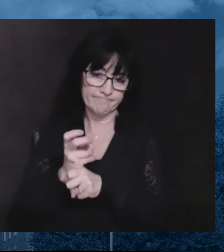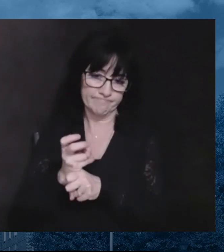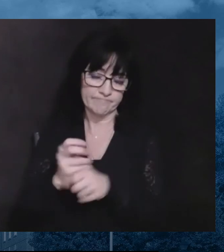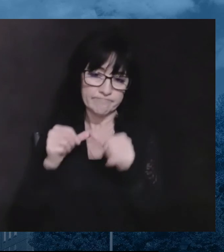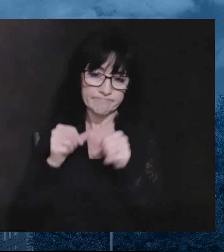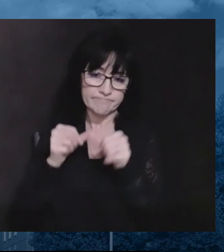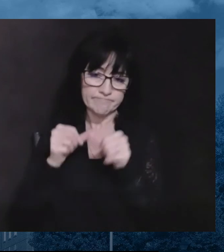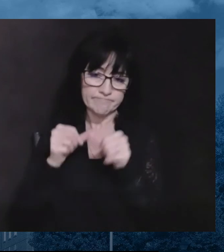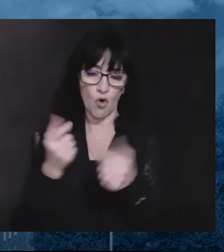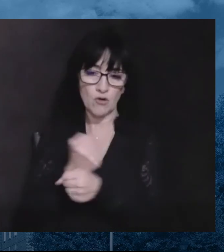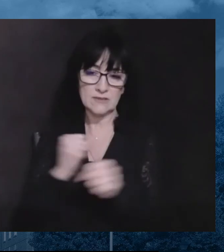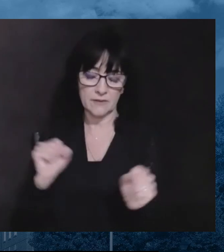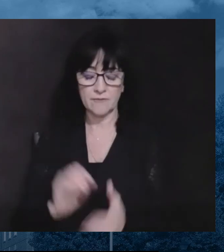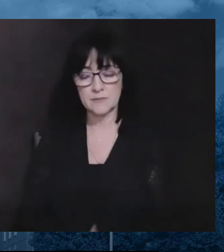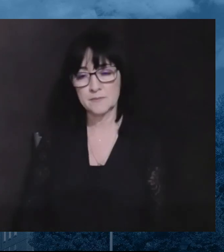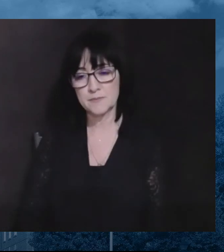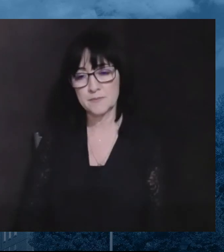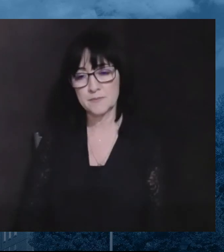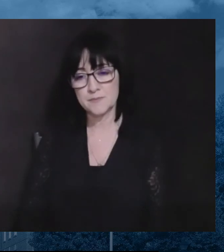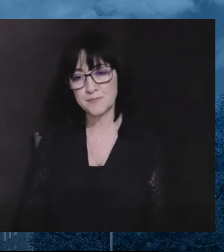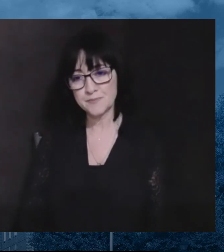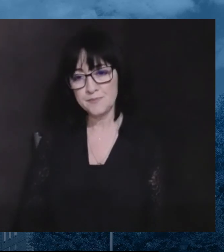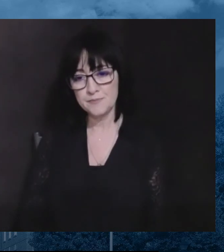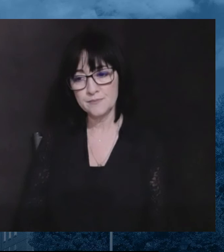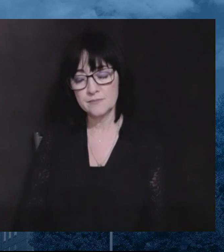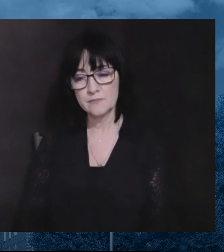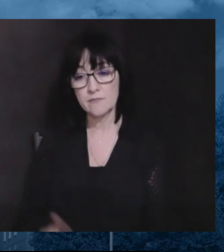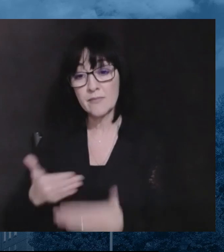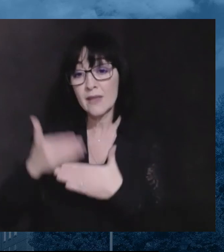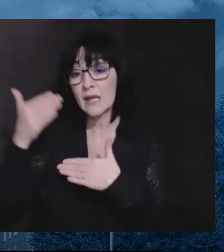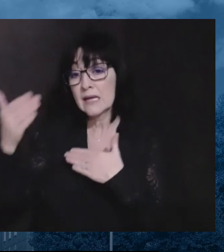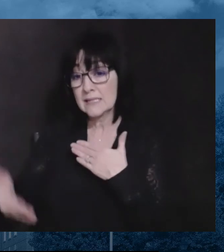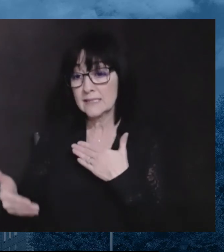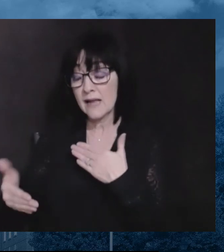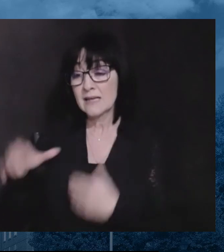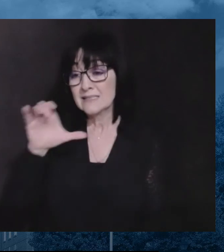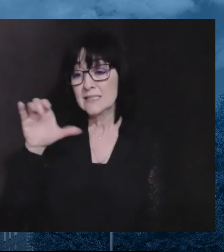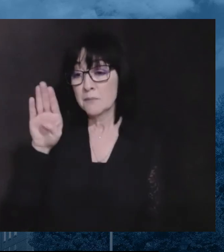All right, next we'll go to Alicia Reed from CBS 3.